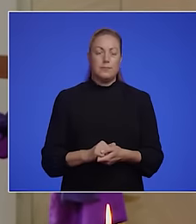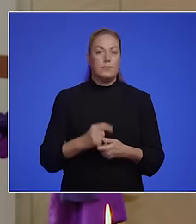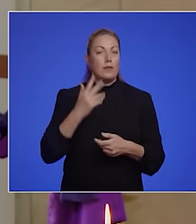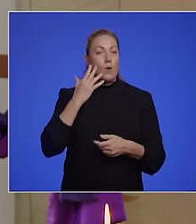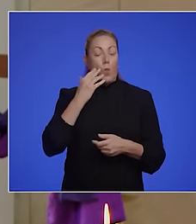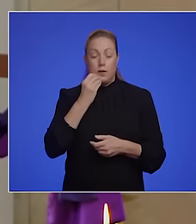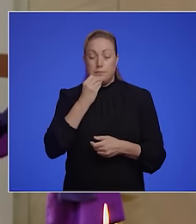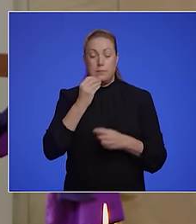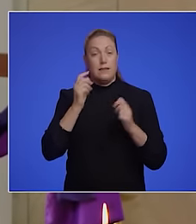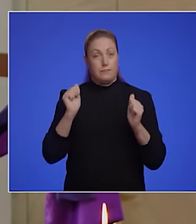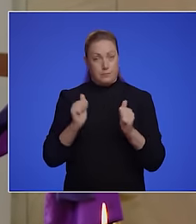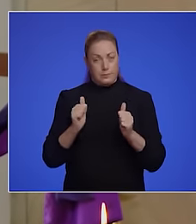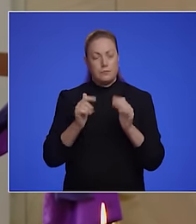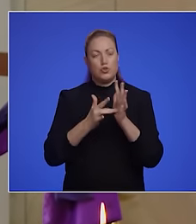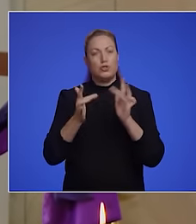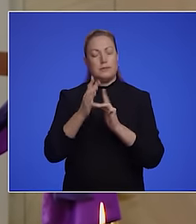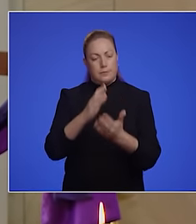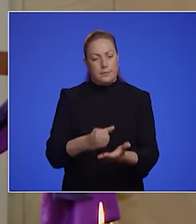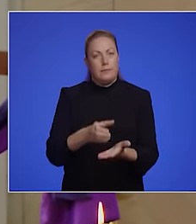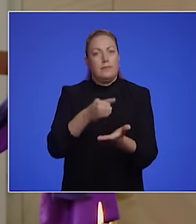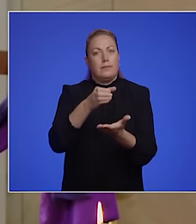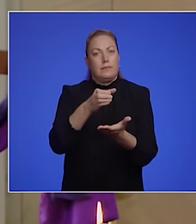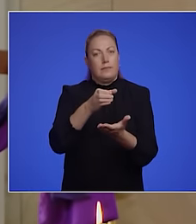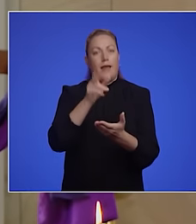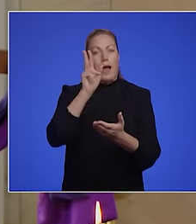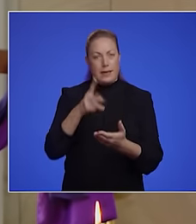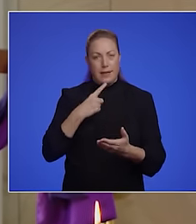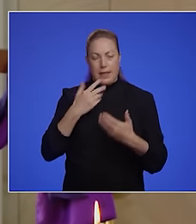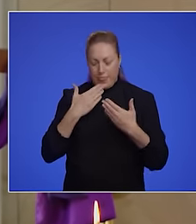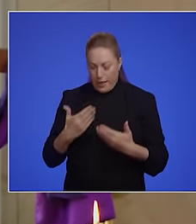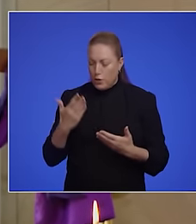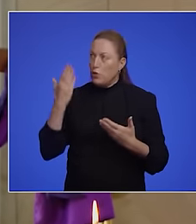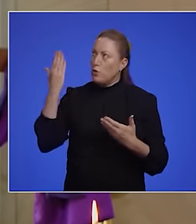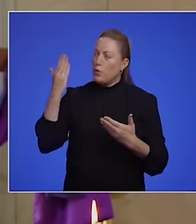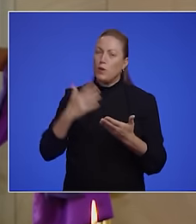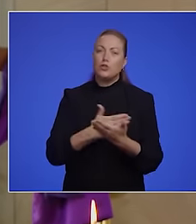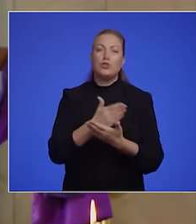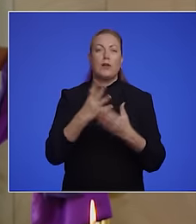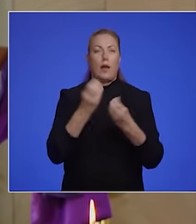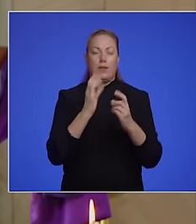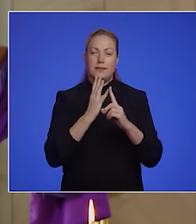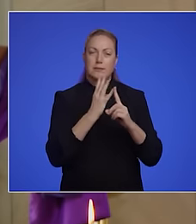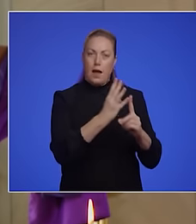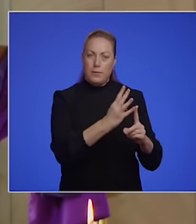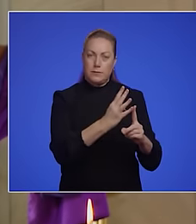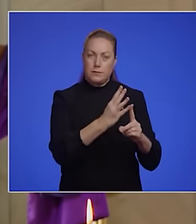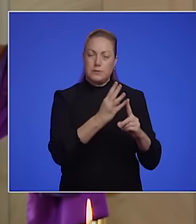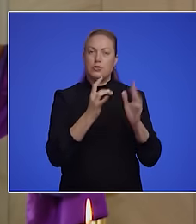In a similar way when supper was ended He took the chalice and once more giving thanks He gave it to his disciples saying